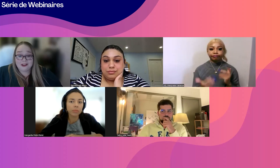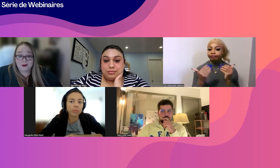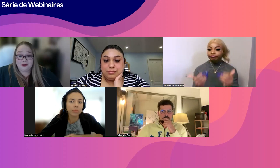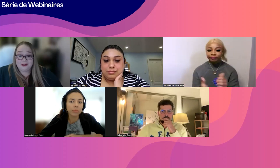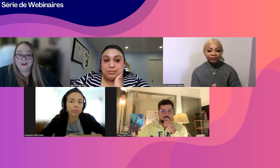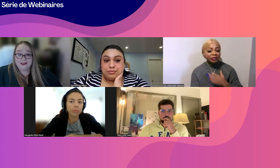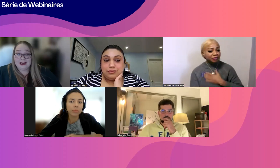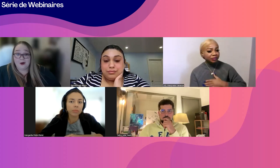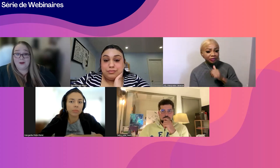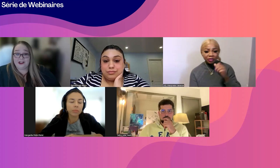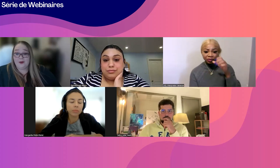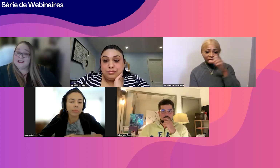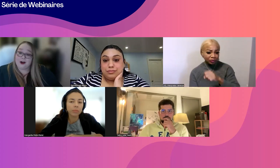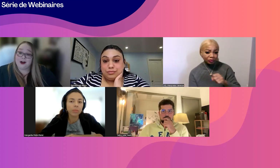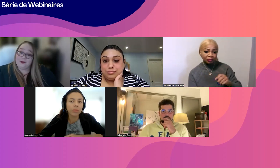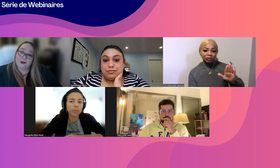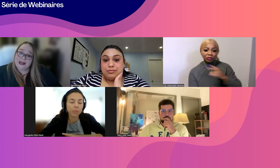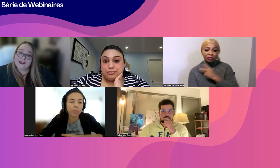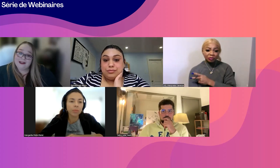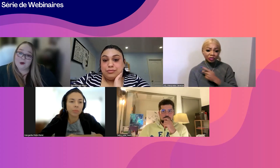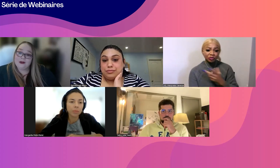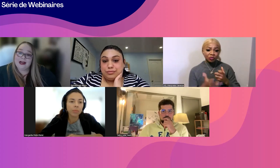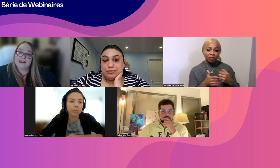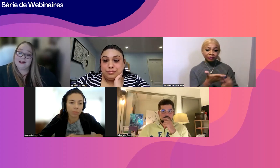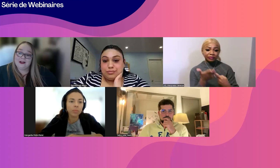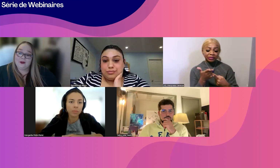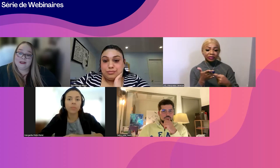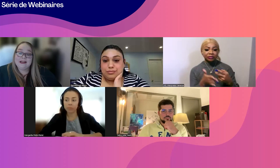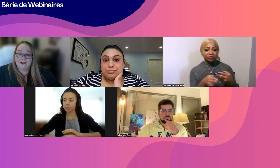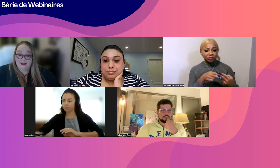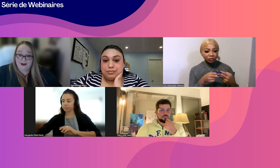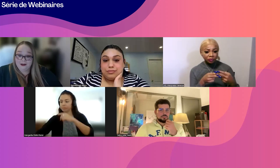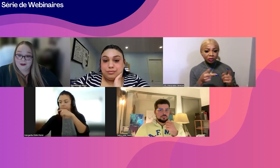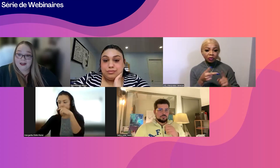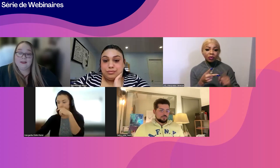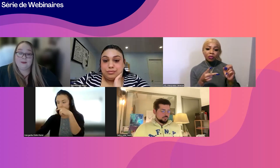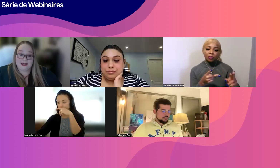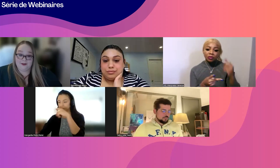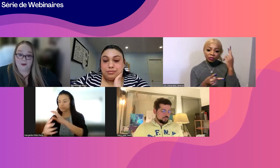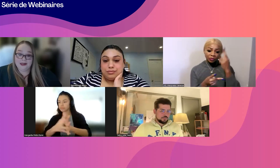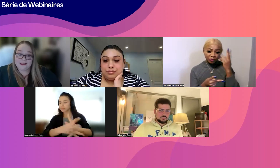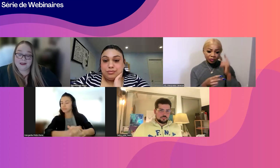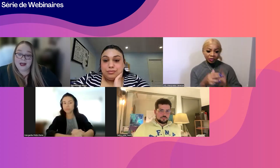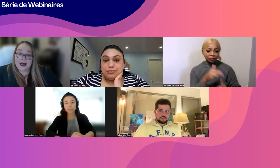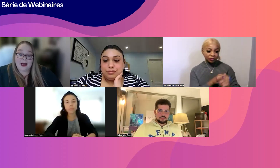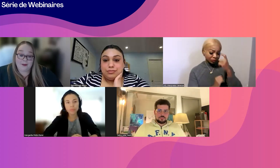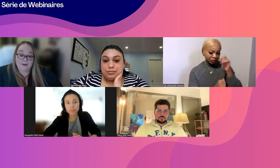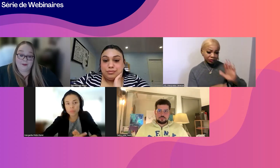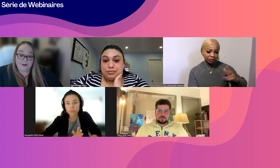don't assume that your patient wants to talk about their weight or that the reason they're there is because of their weight.